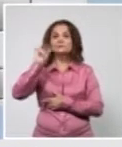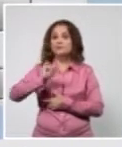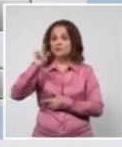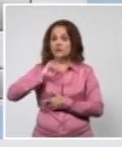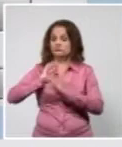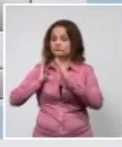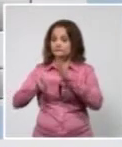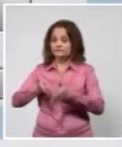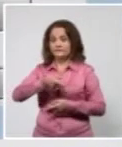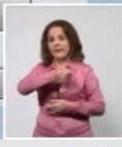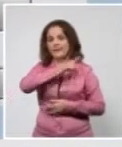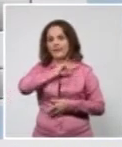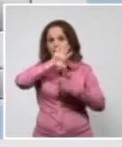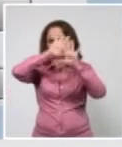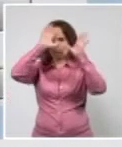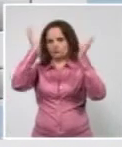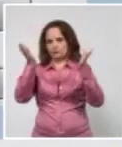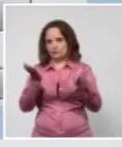to